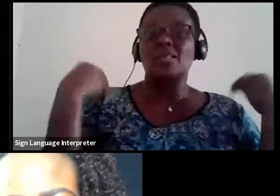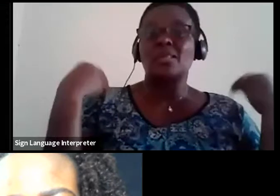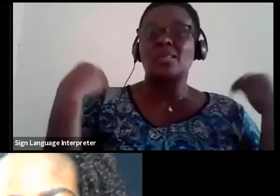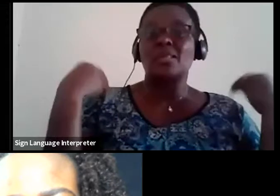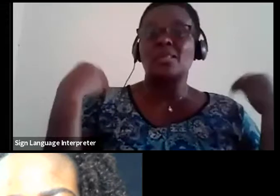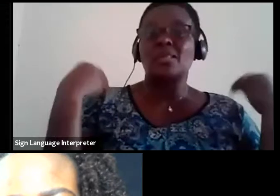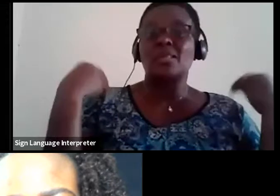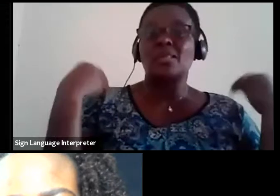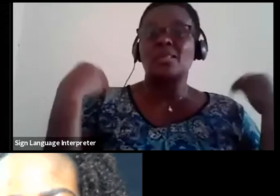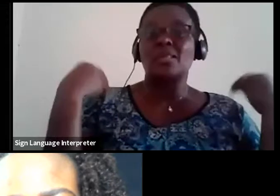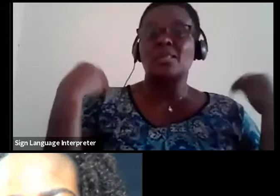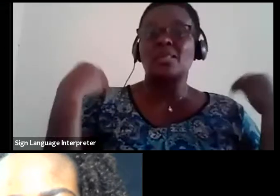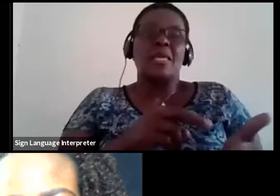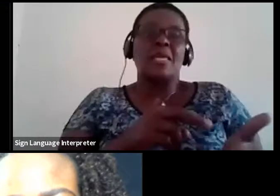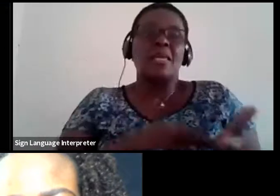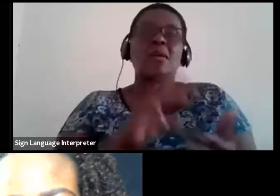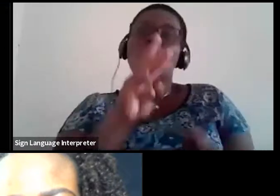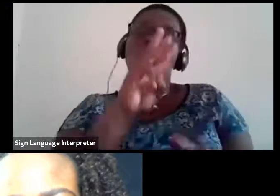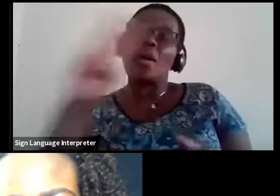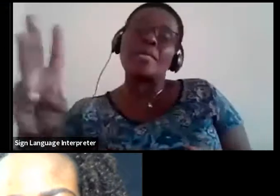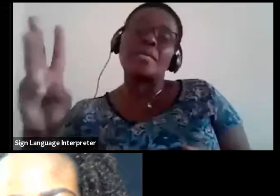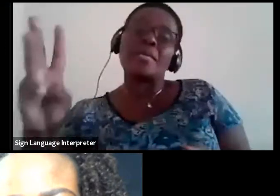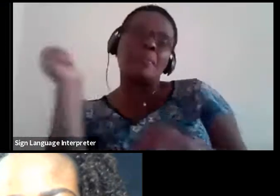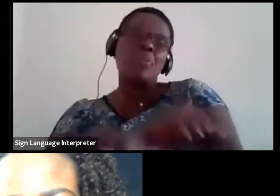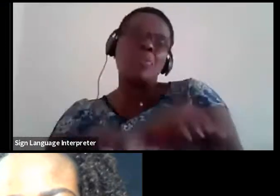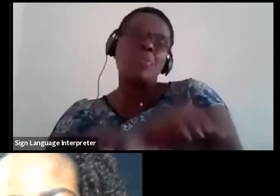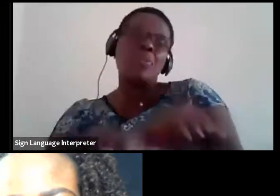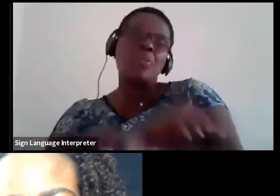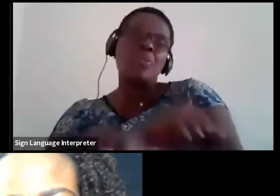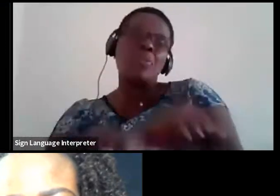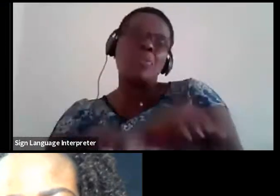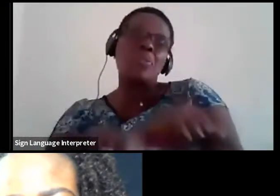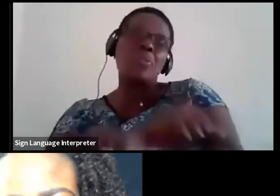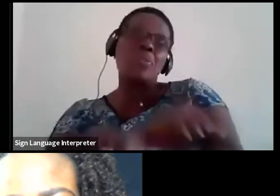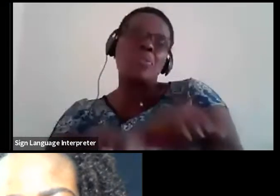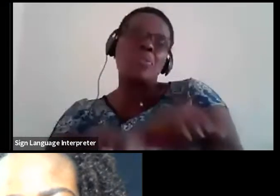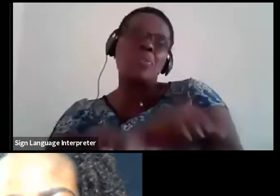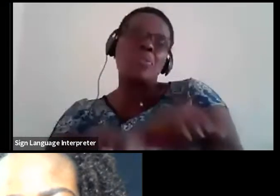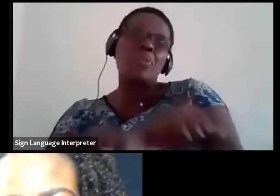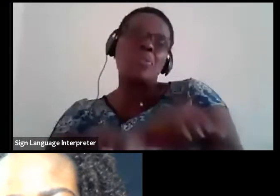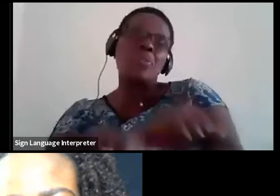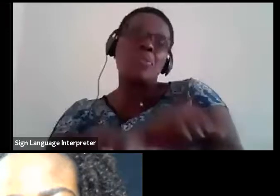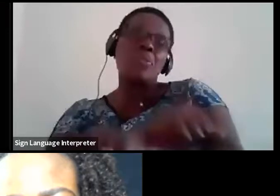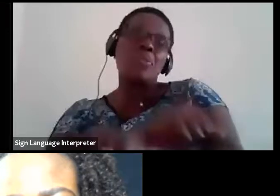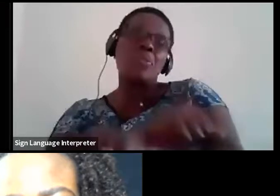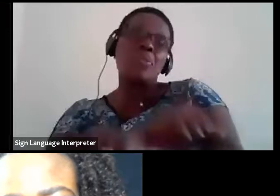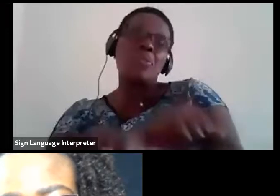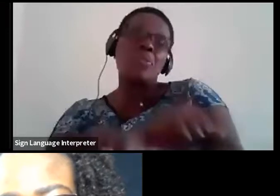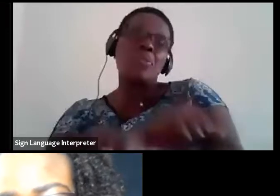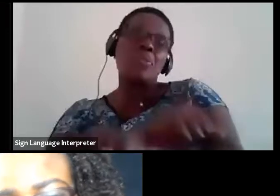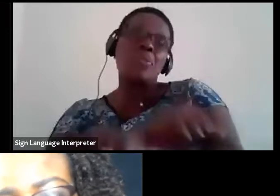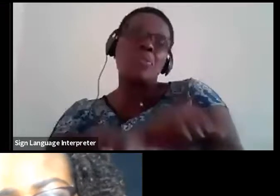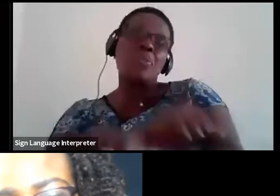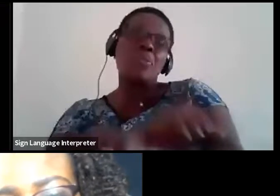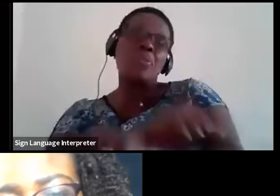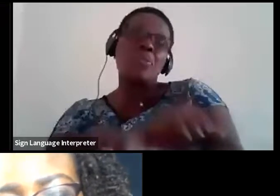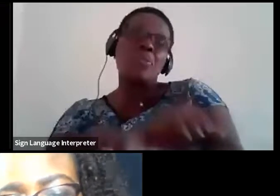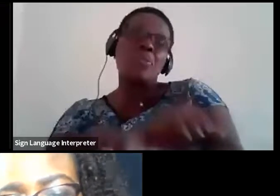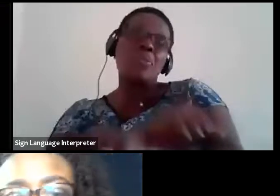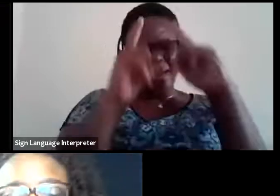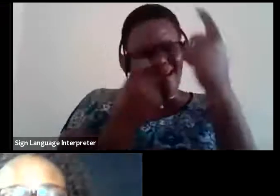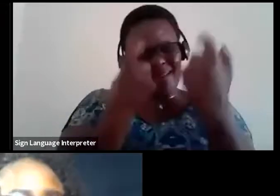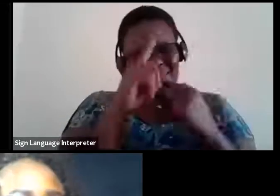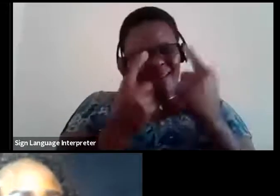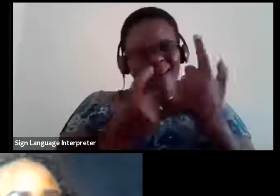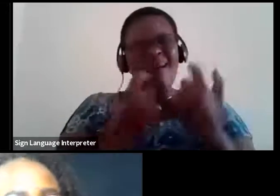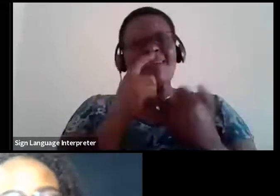things that we need to ask ourselves, because if we go on like this, we are going to lose the voice of the next generation, because